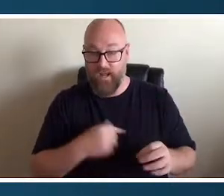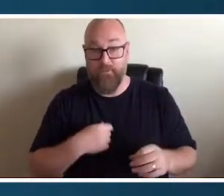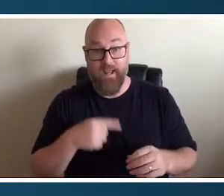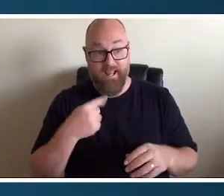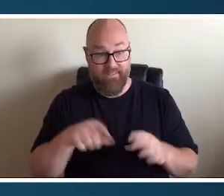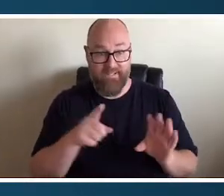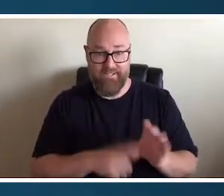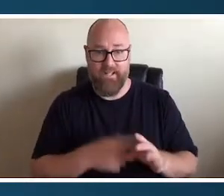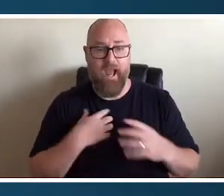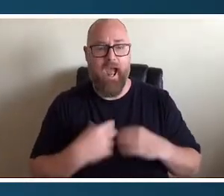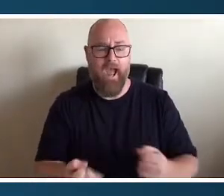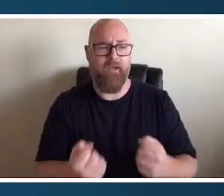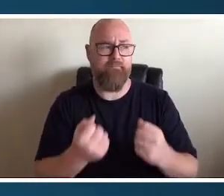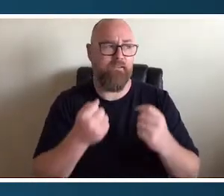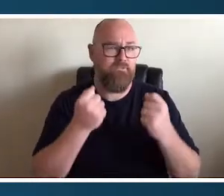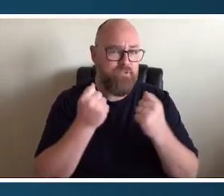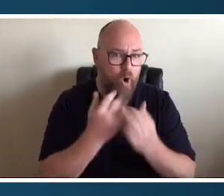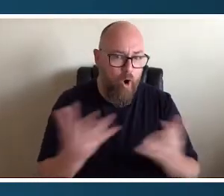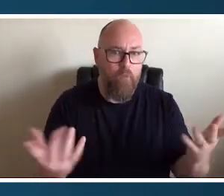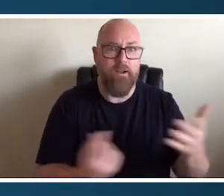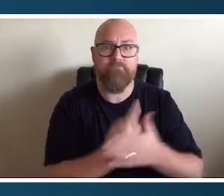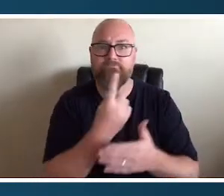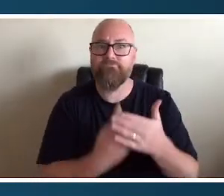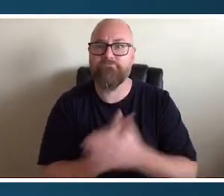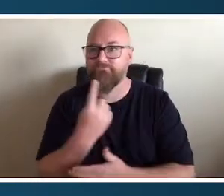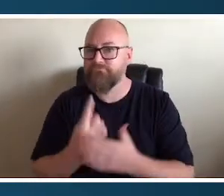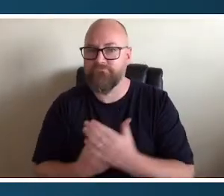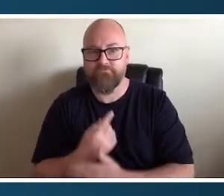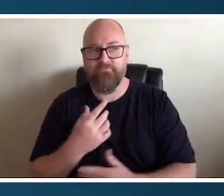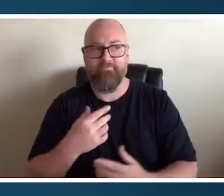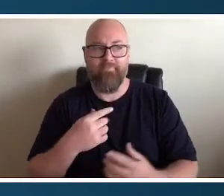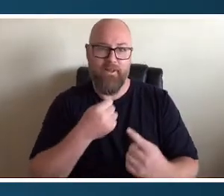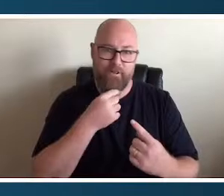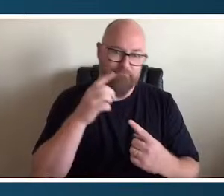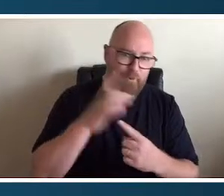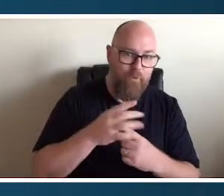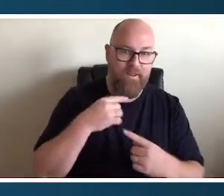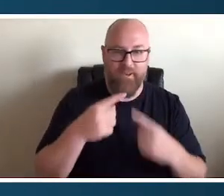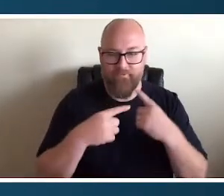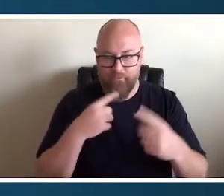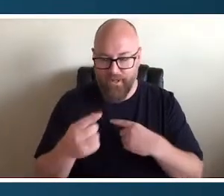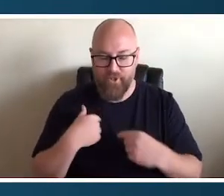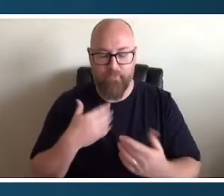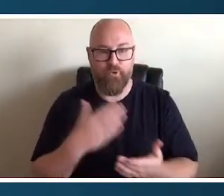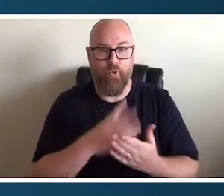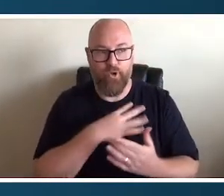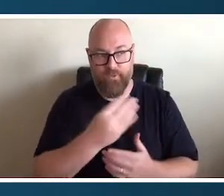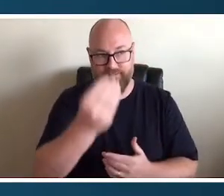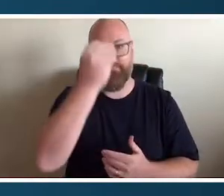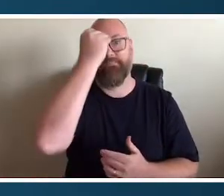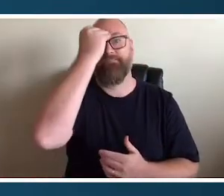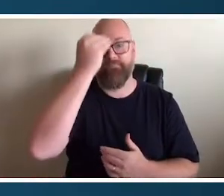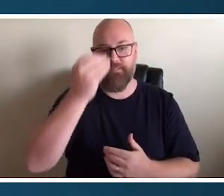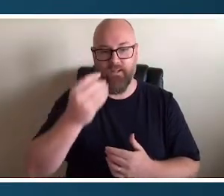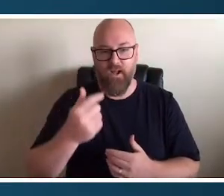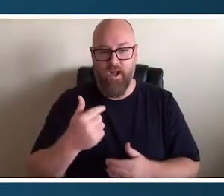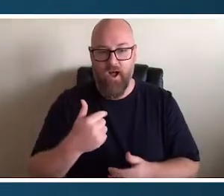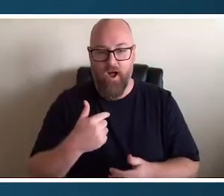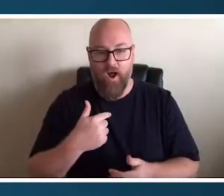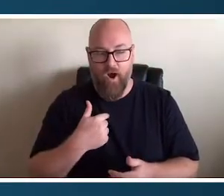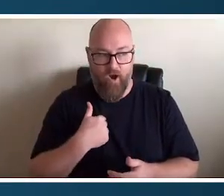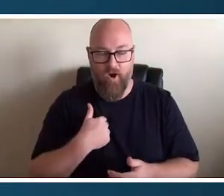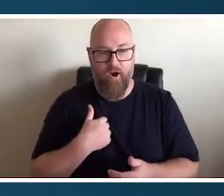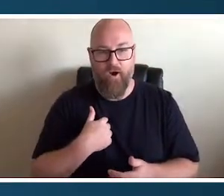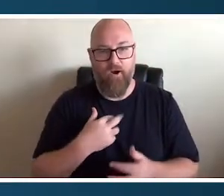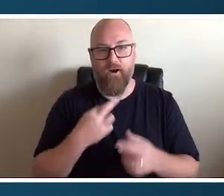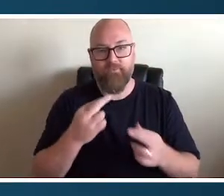all of you have key messages that you will take away and ponder further. And I really regret not being able to attend all the panels